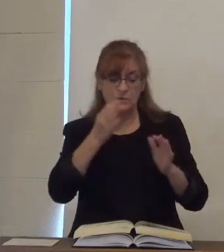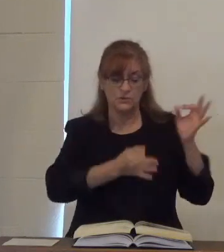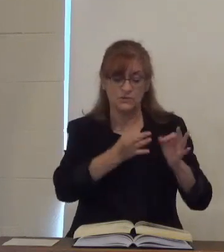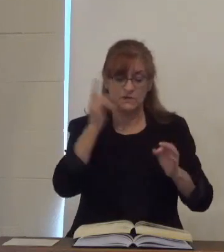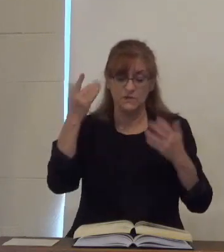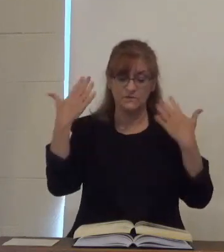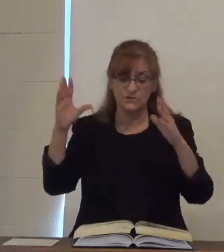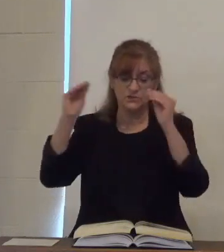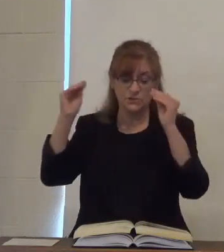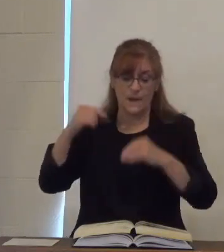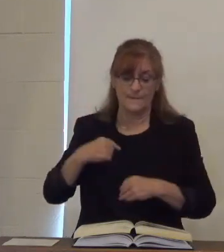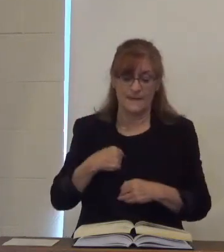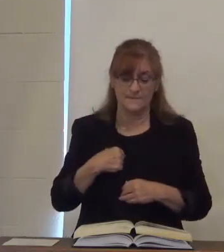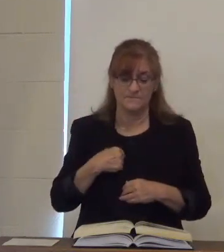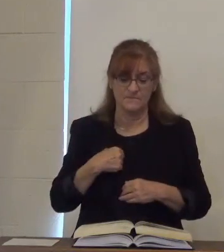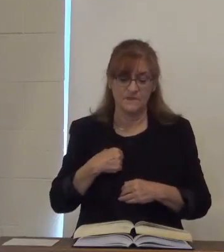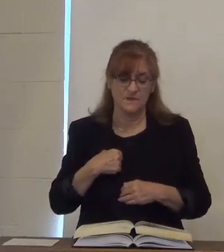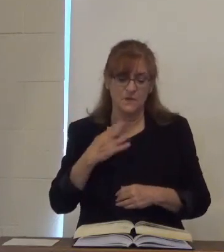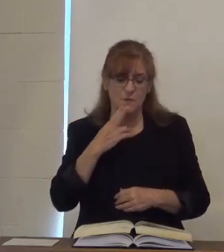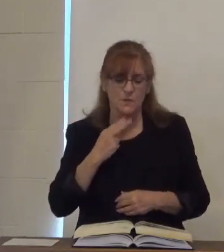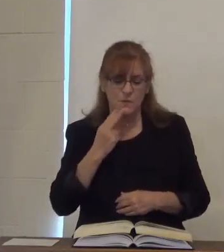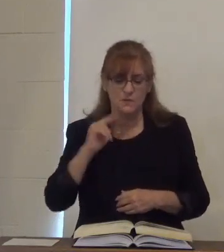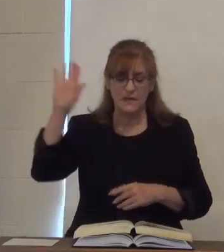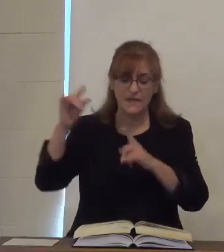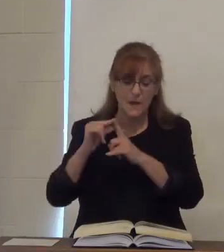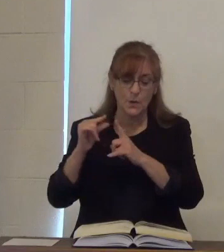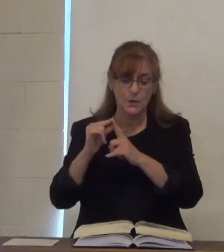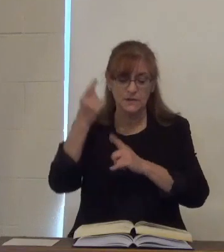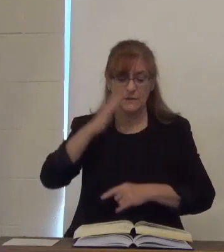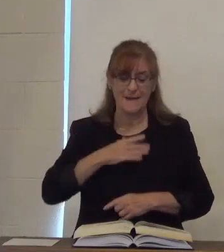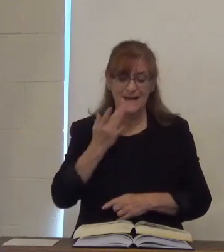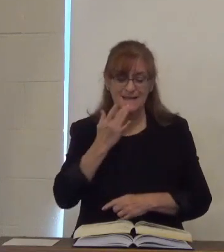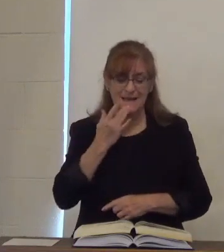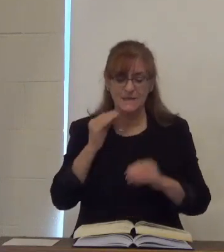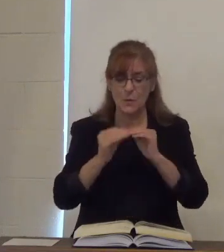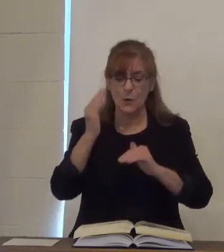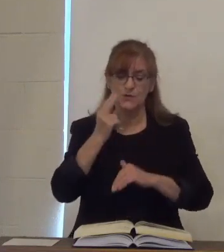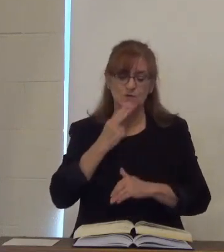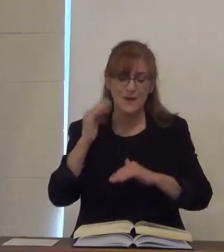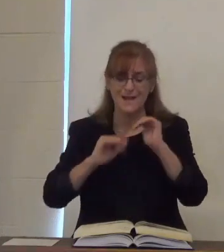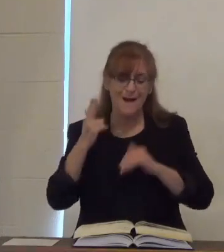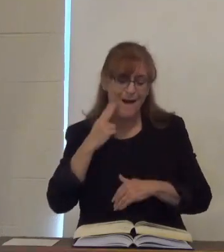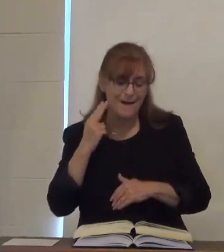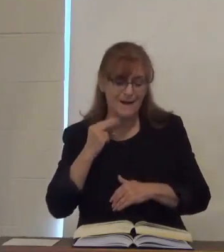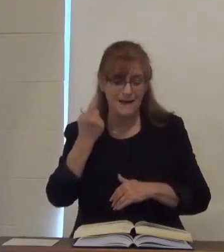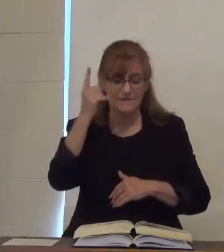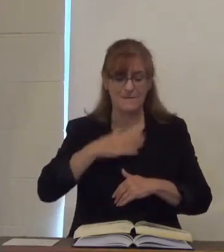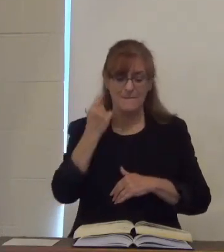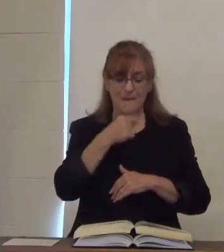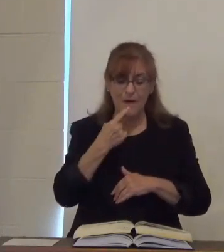me. How sweet are thy words unto my taste, yea, sweeter than honey to my